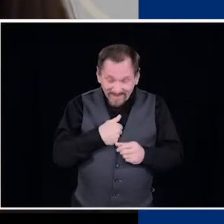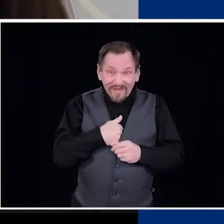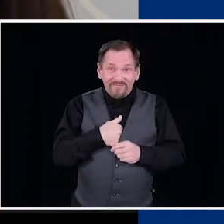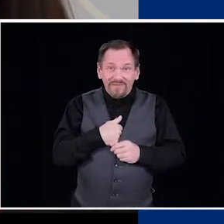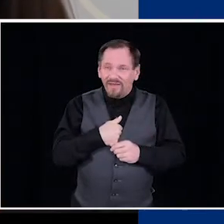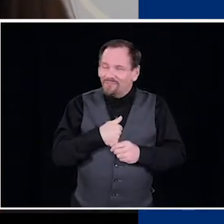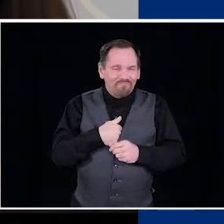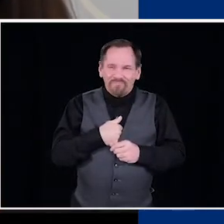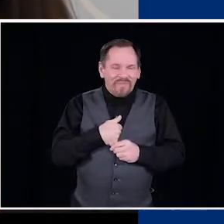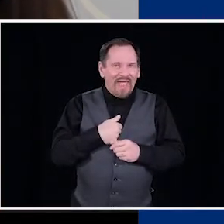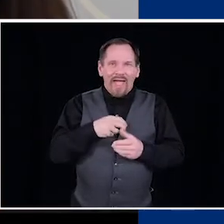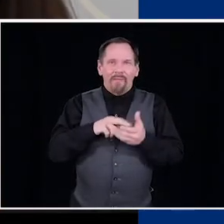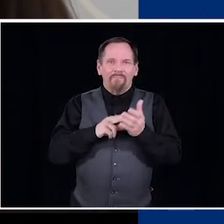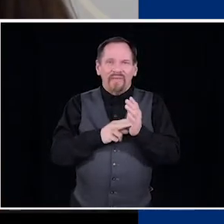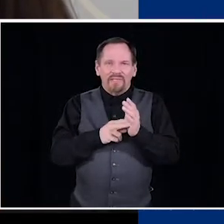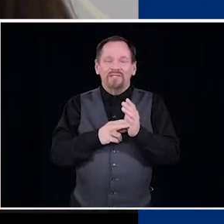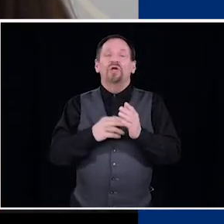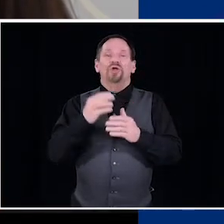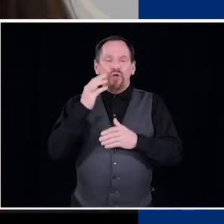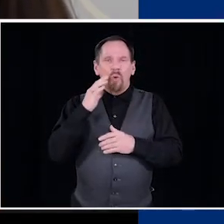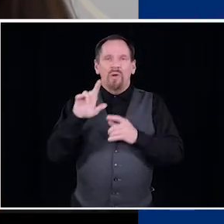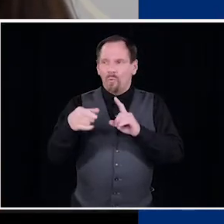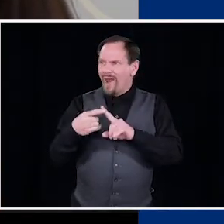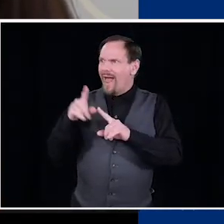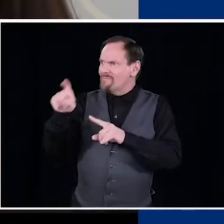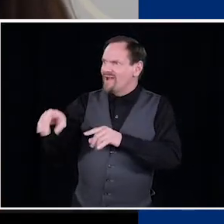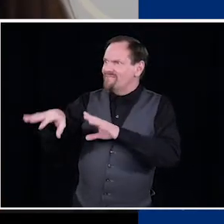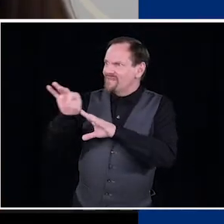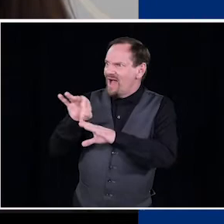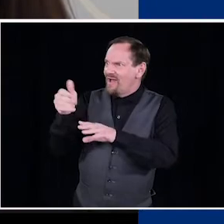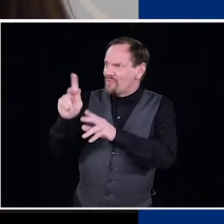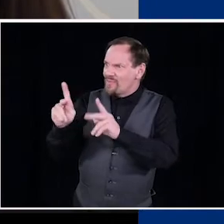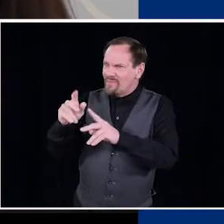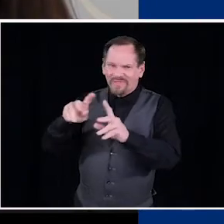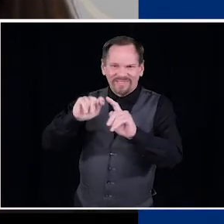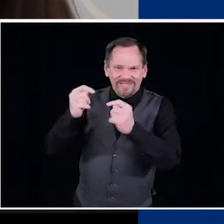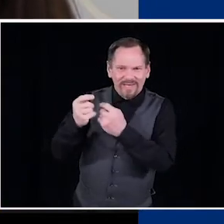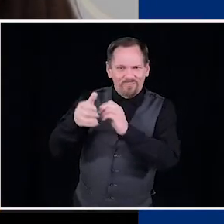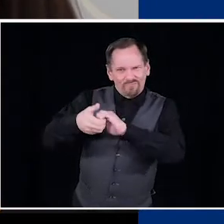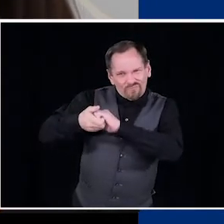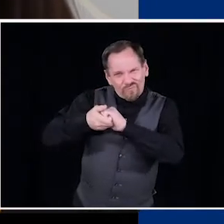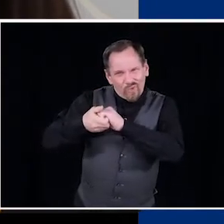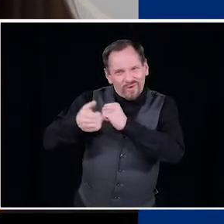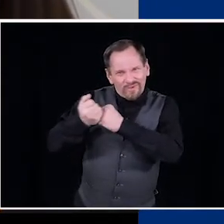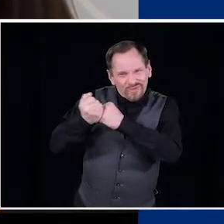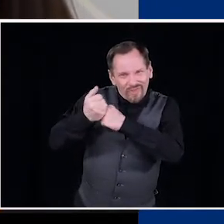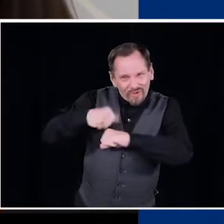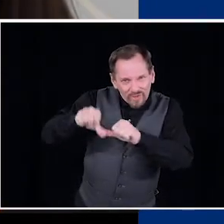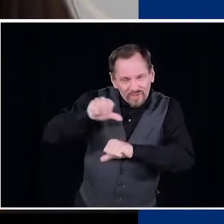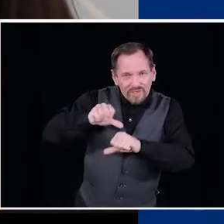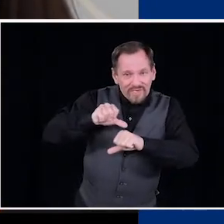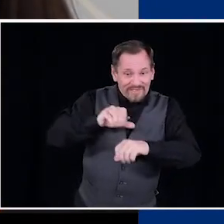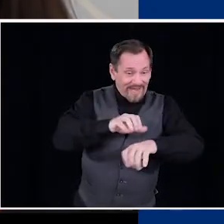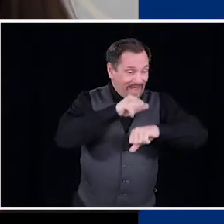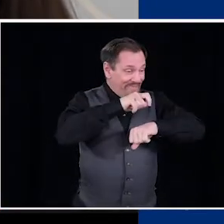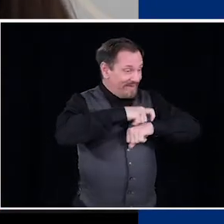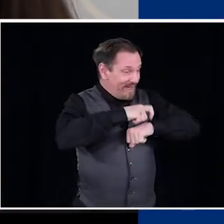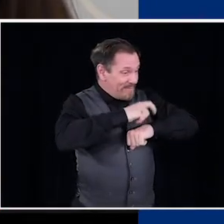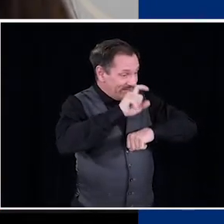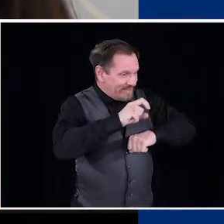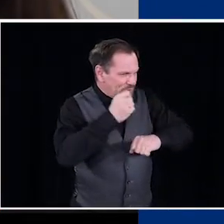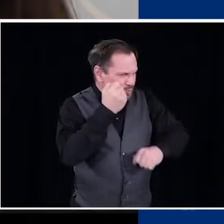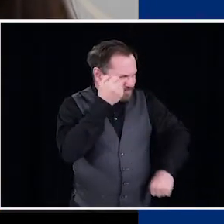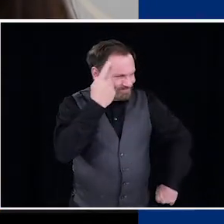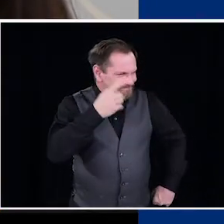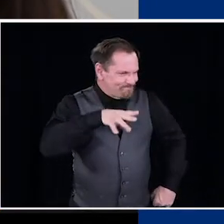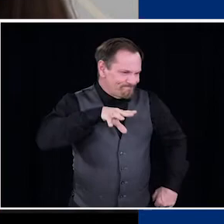by myself. It means knowing when to lean on others when I'm struggling. It means taking the time I need to accept that I don't